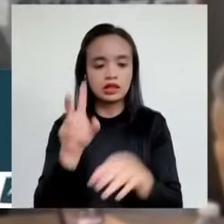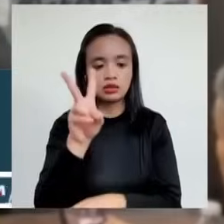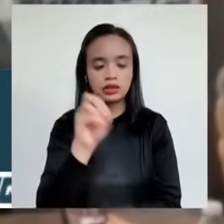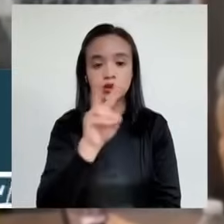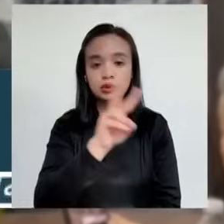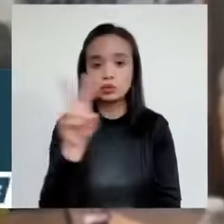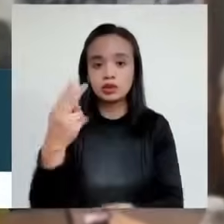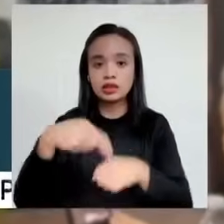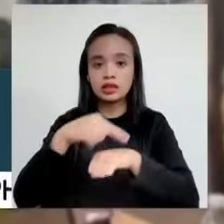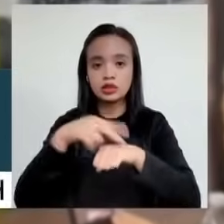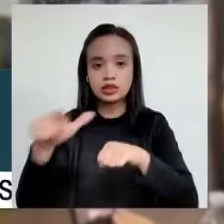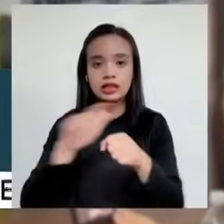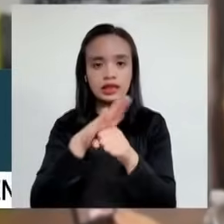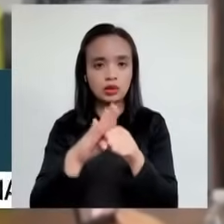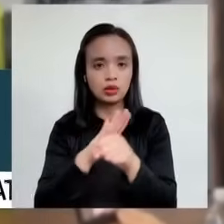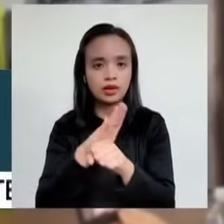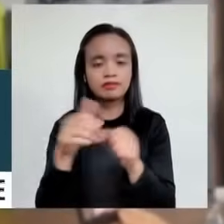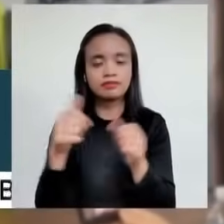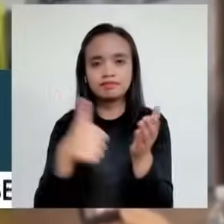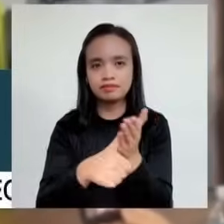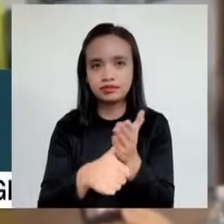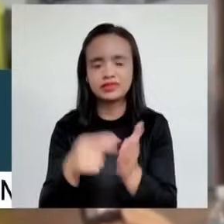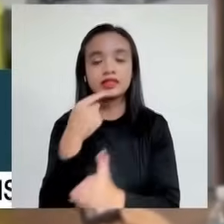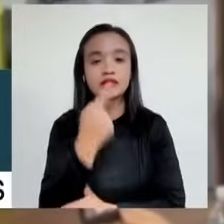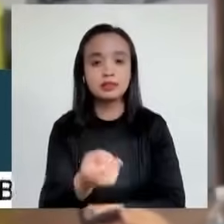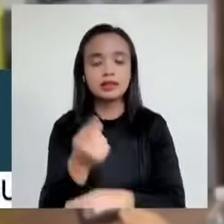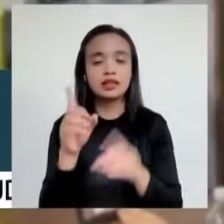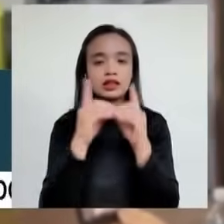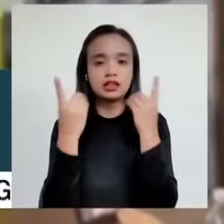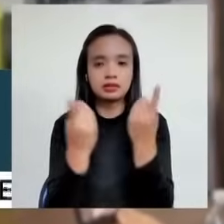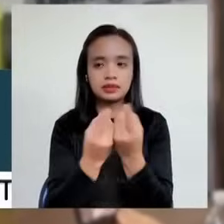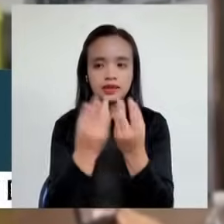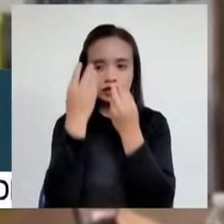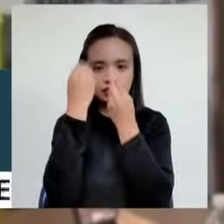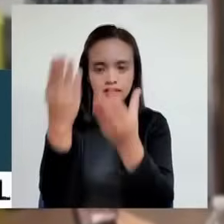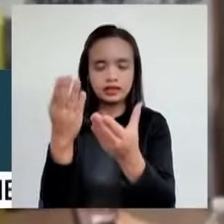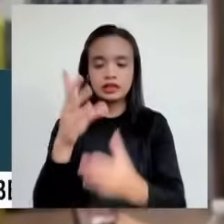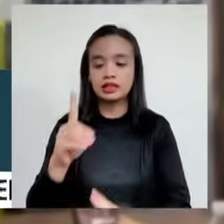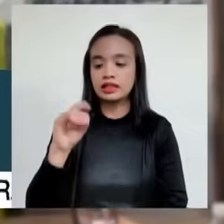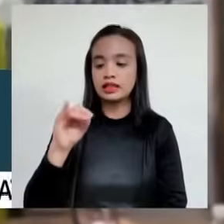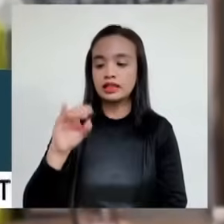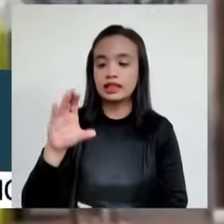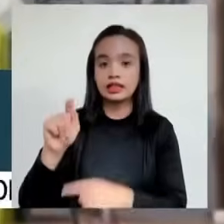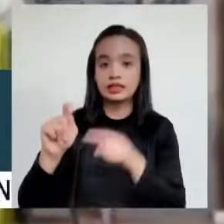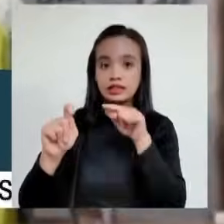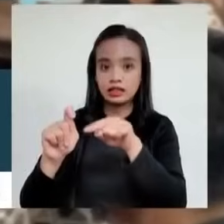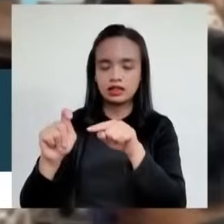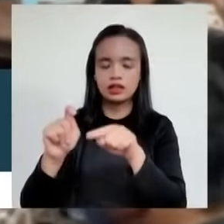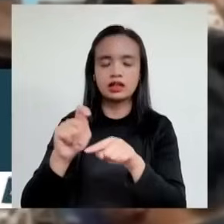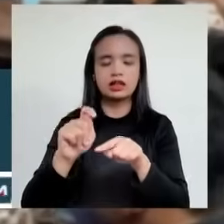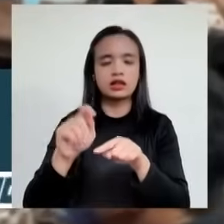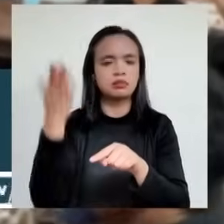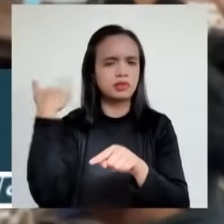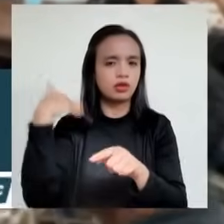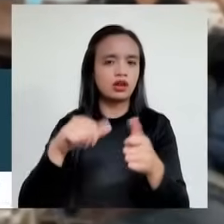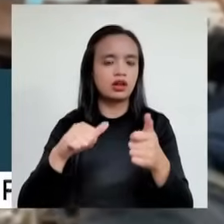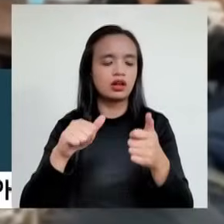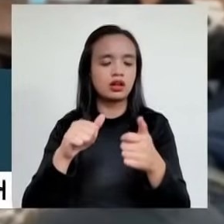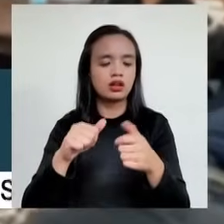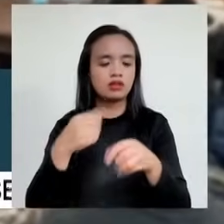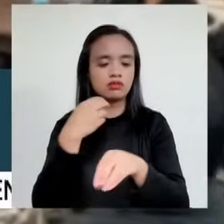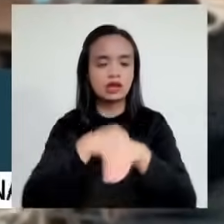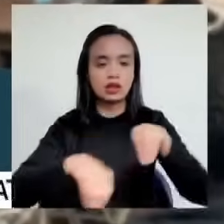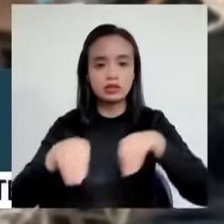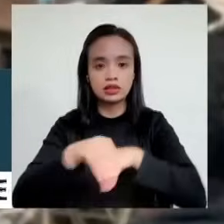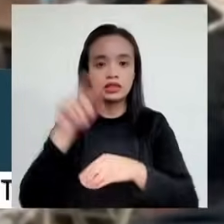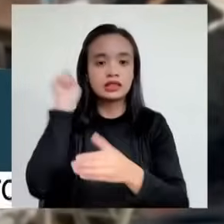local elections. According to Department of Information and Communications Technology, former Acting Secretary Eliseo Villa Jr., who is part of